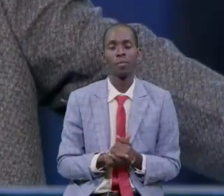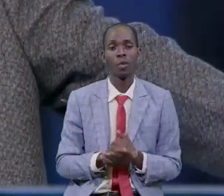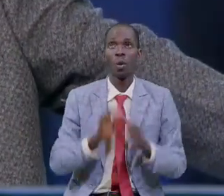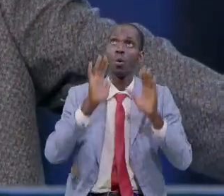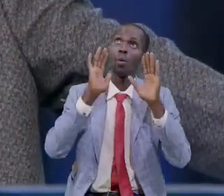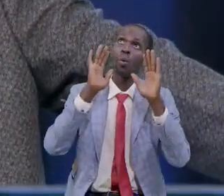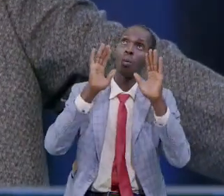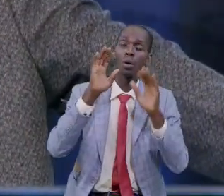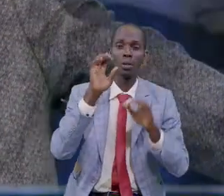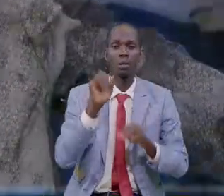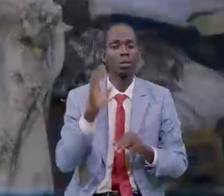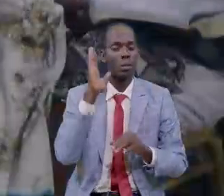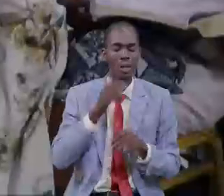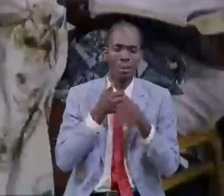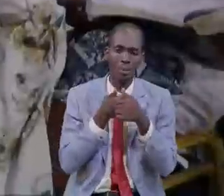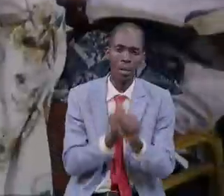will follow you.